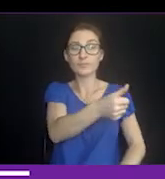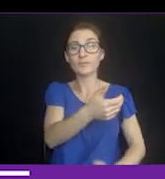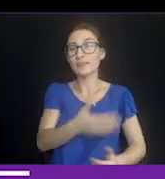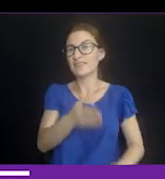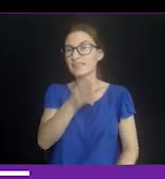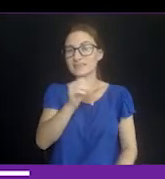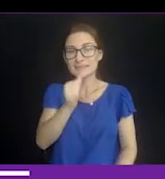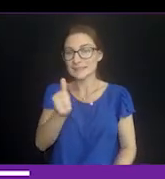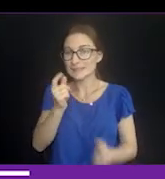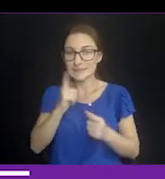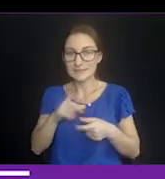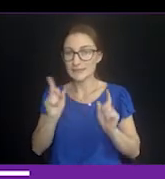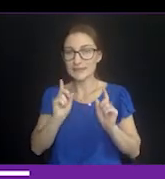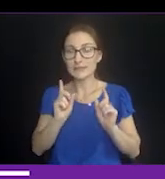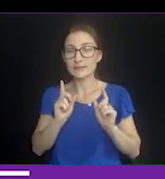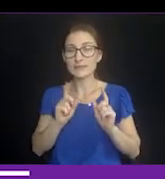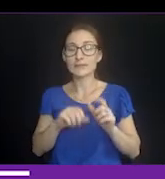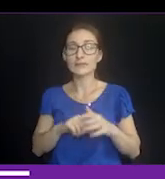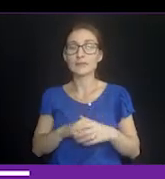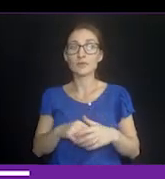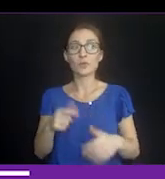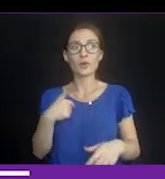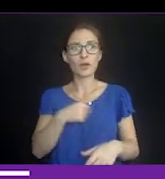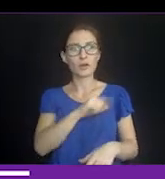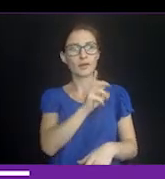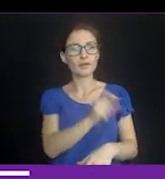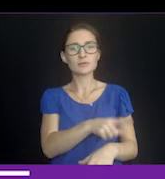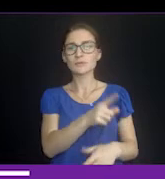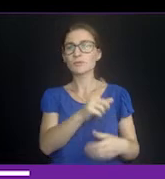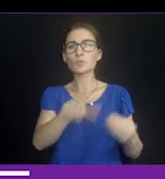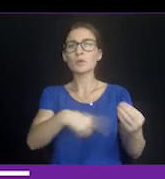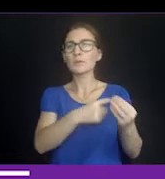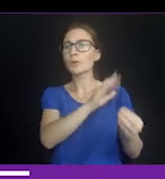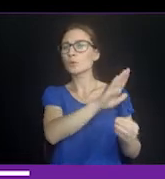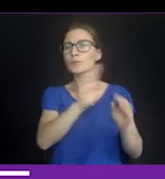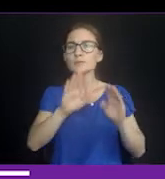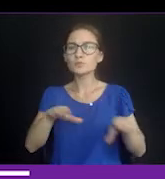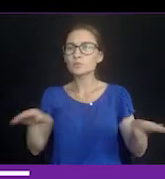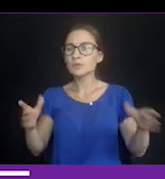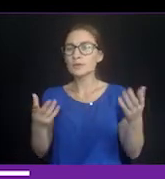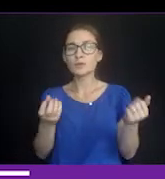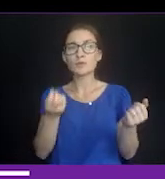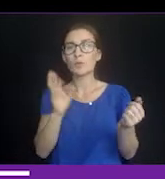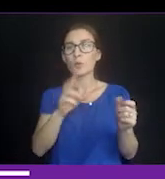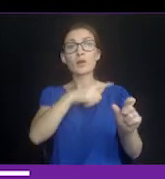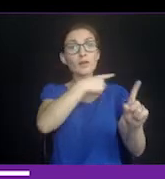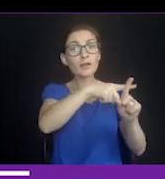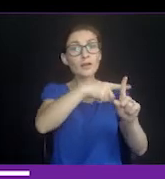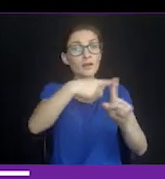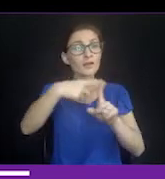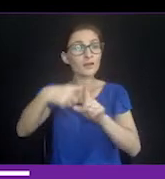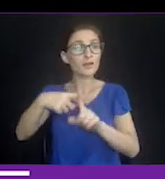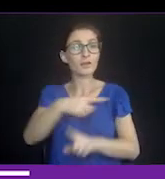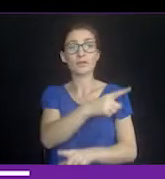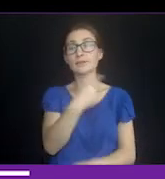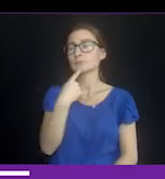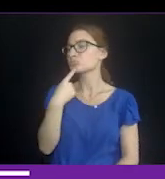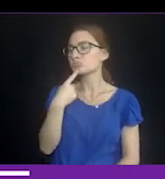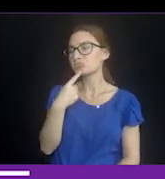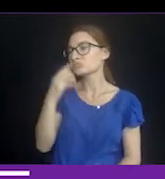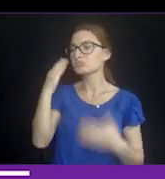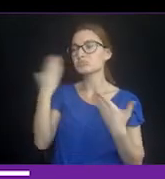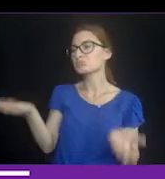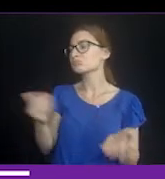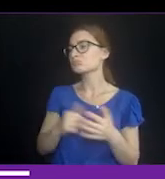suicide, and for whatever reason it didn't succeed. And I asked them, well, what about your children? Or